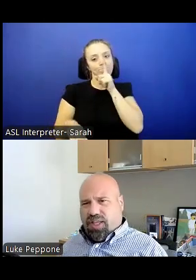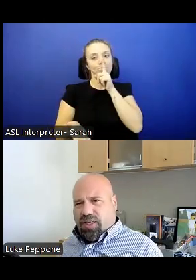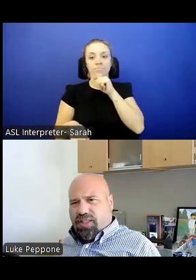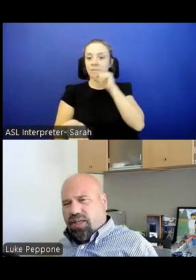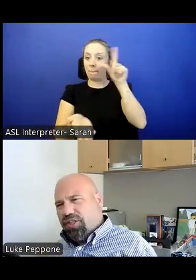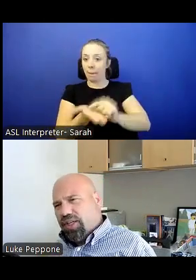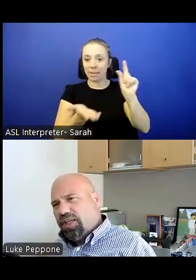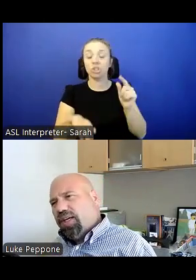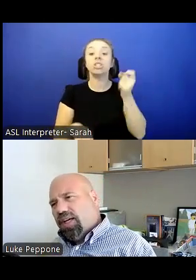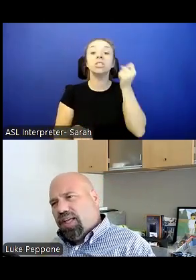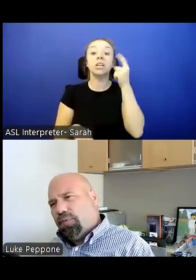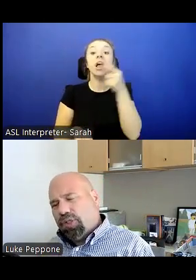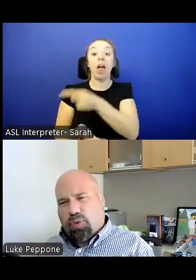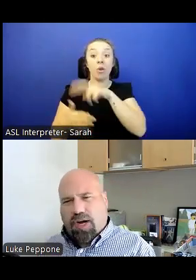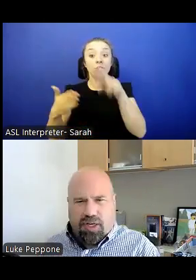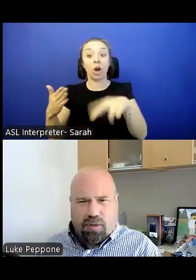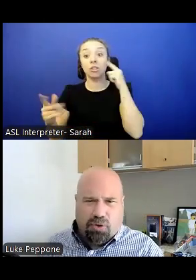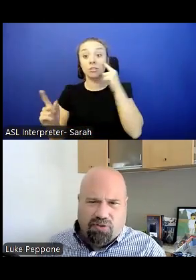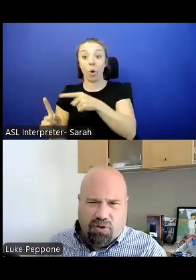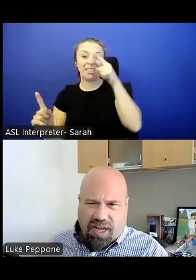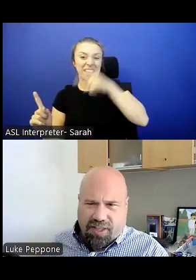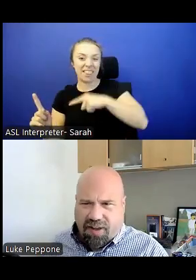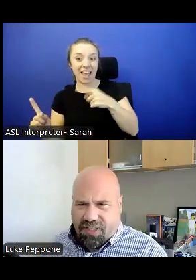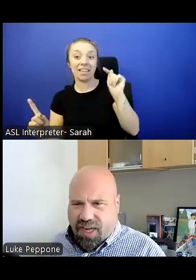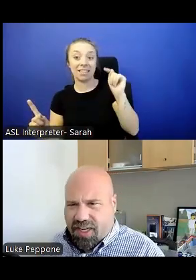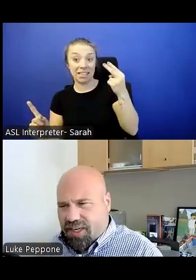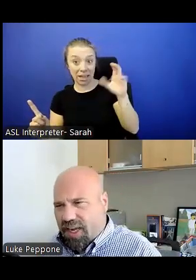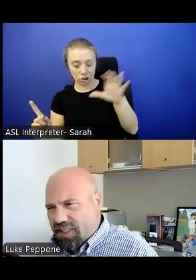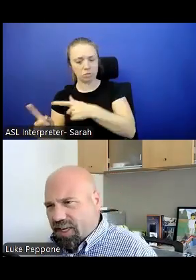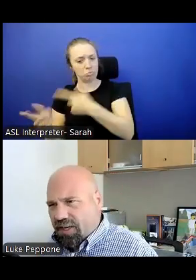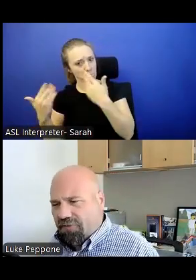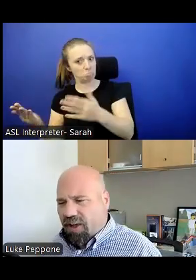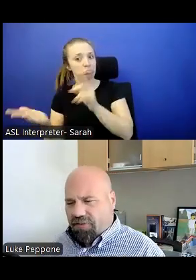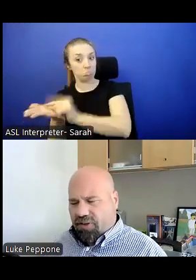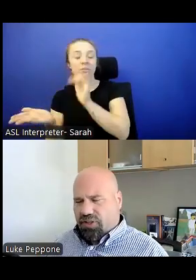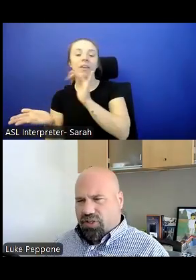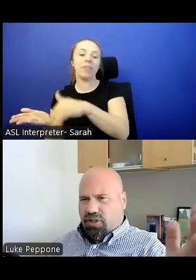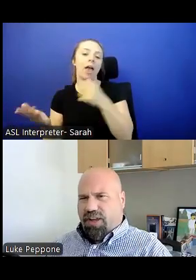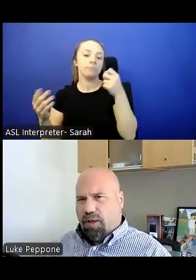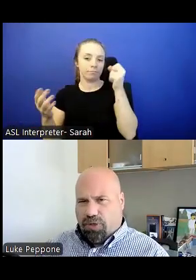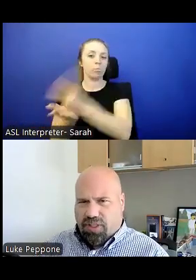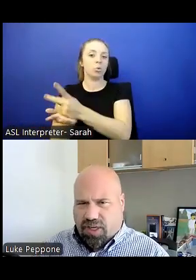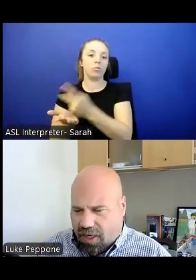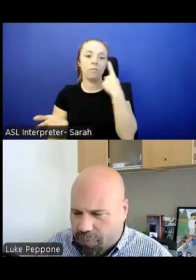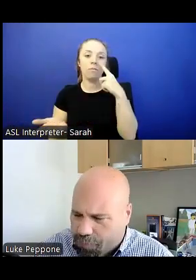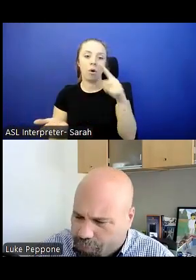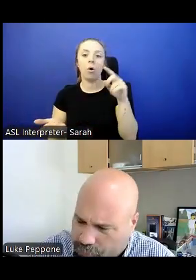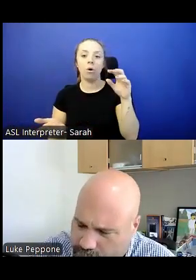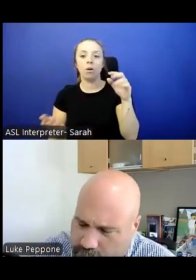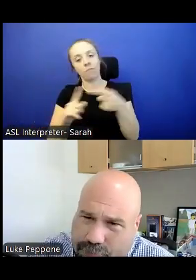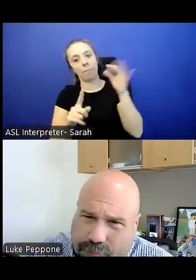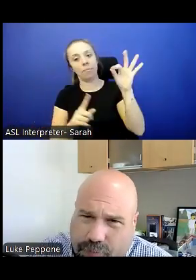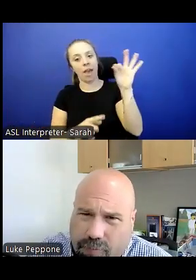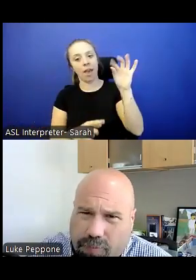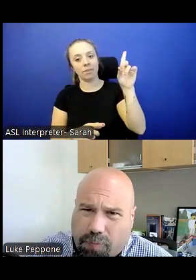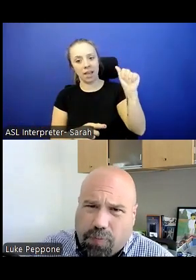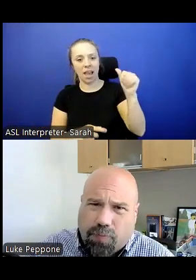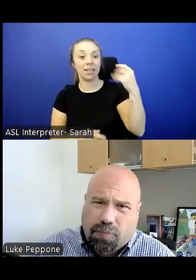the synthetic THC, and that was granted approval by the FDA in 1985 and is still available today.